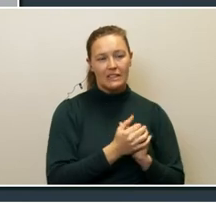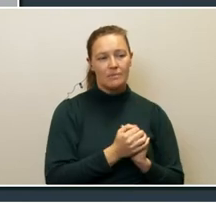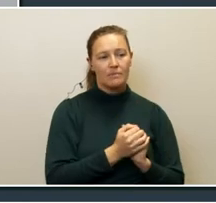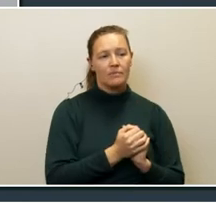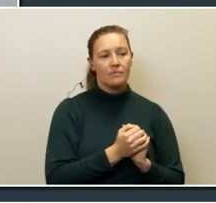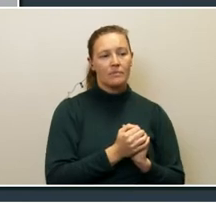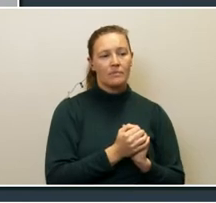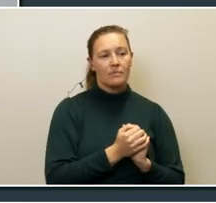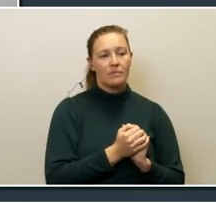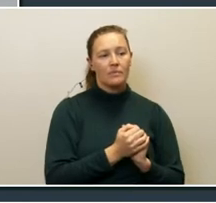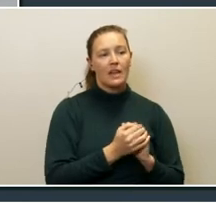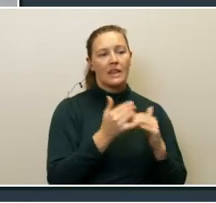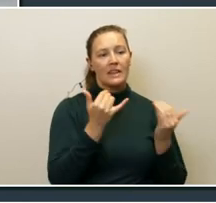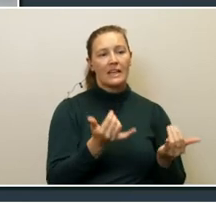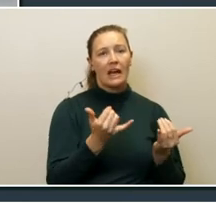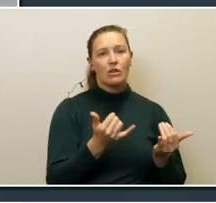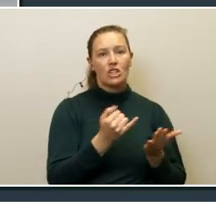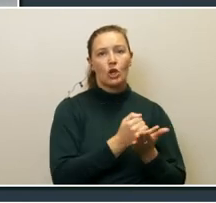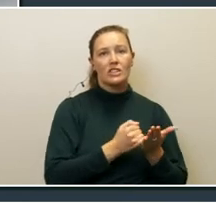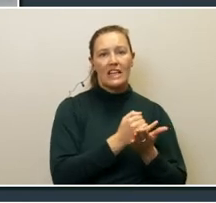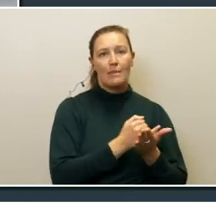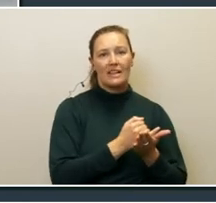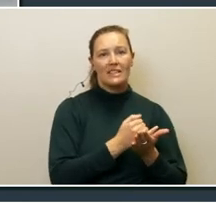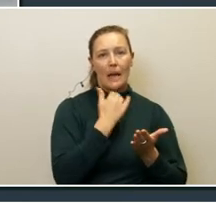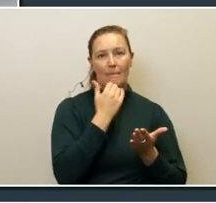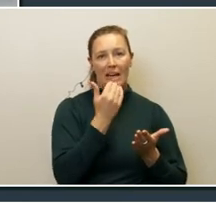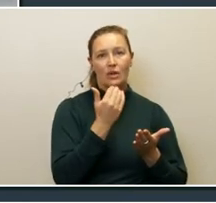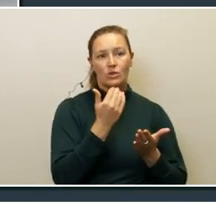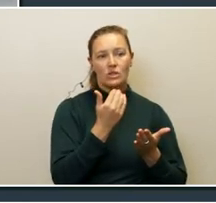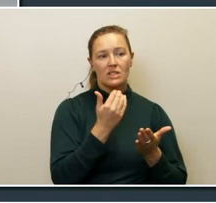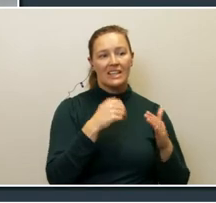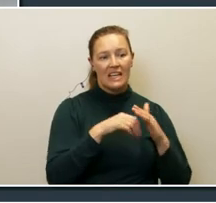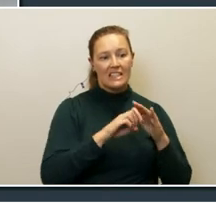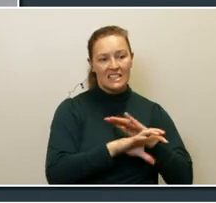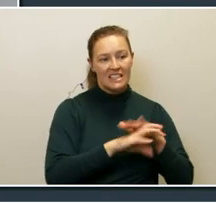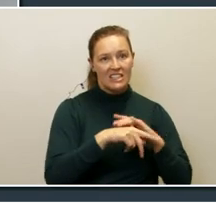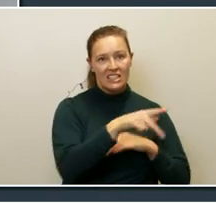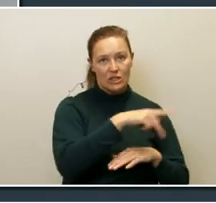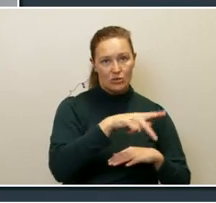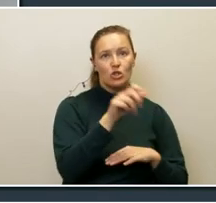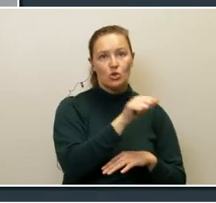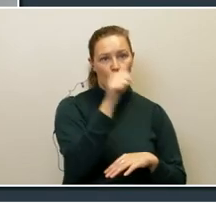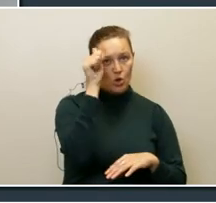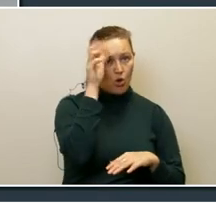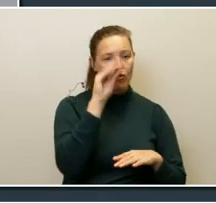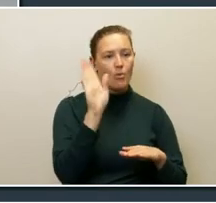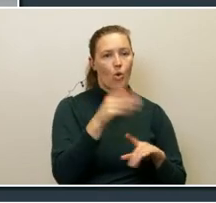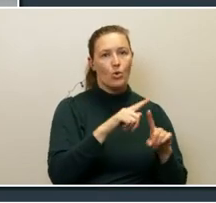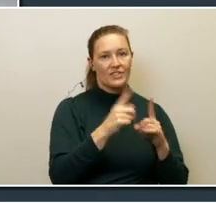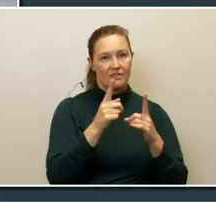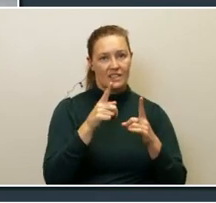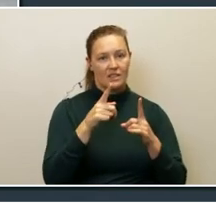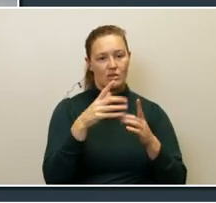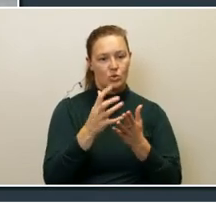total existing contaminant load that's discharged into the estuary should be clearly identified from all sources, including